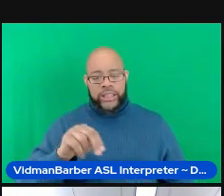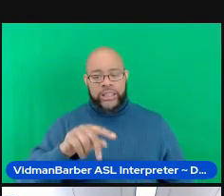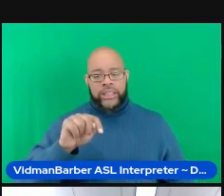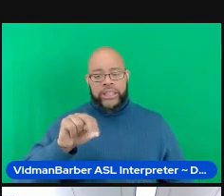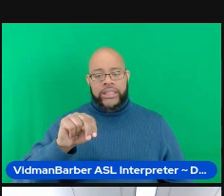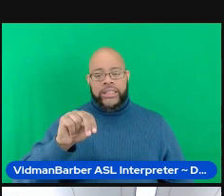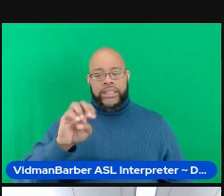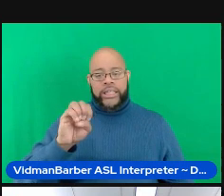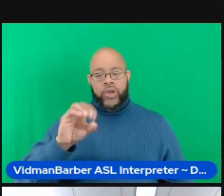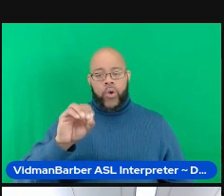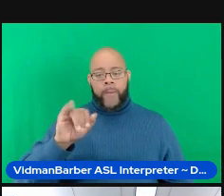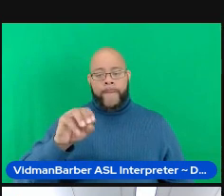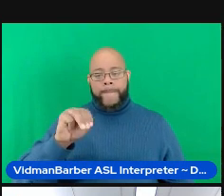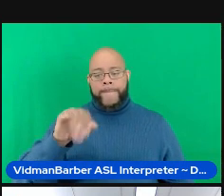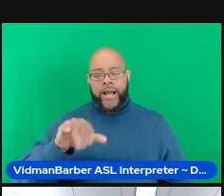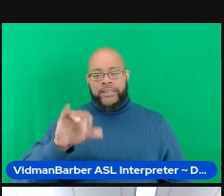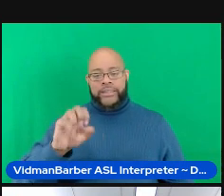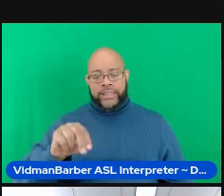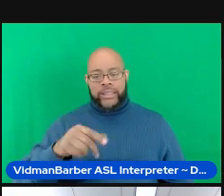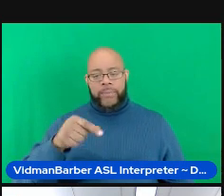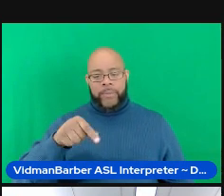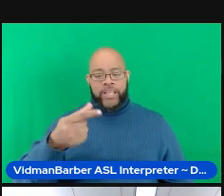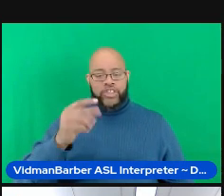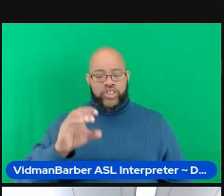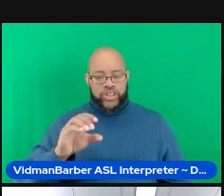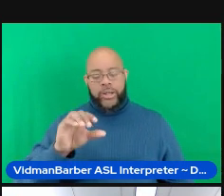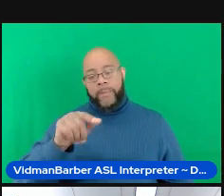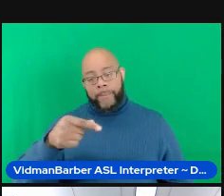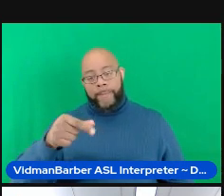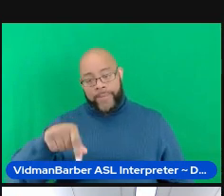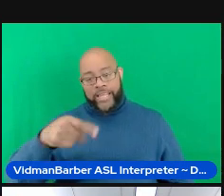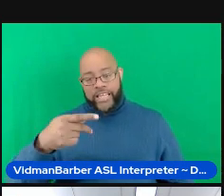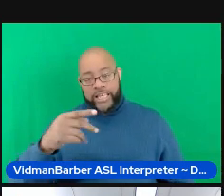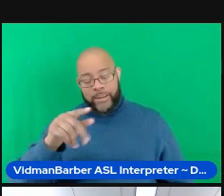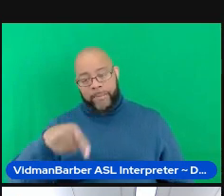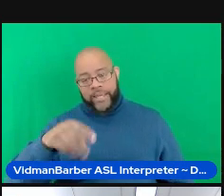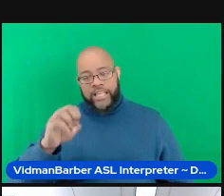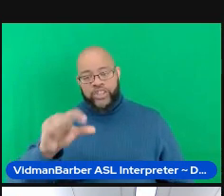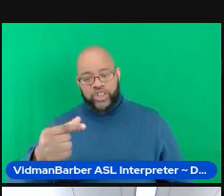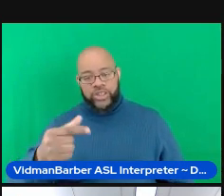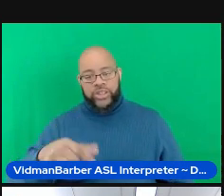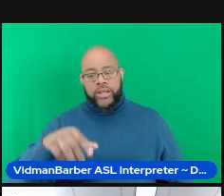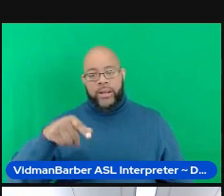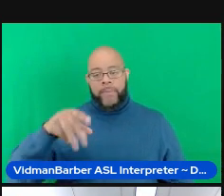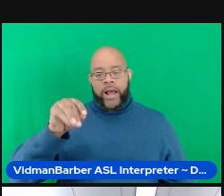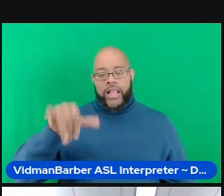polyethylene glycol, polysorbate, and thimerosal.